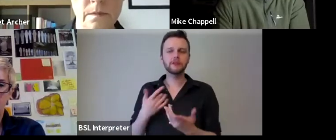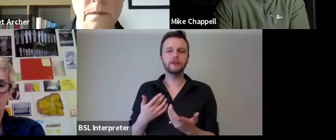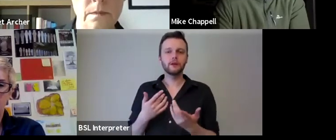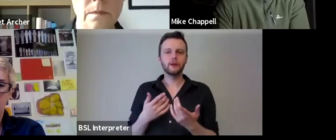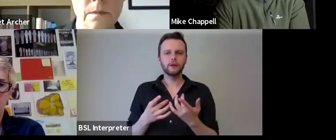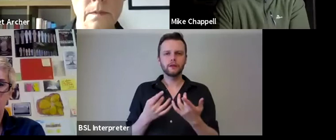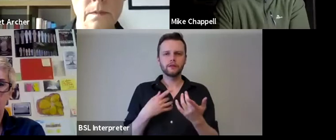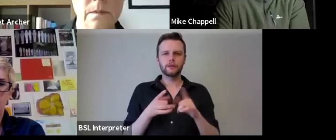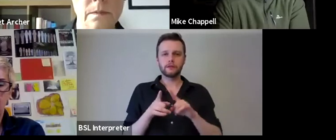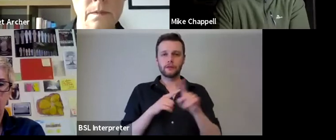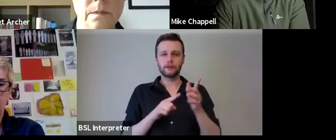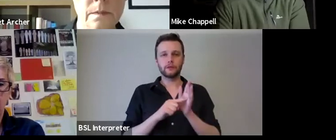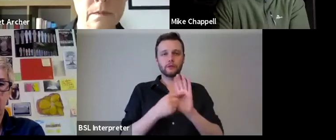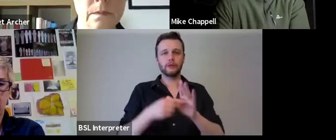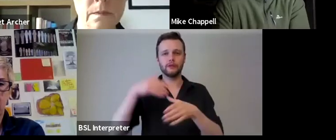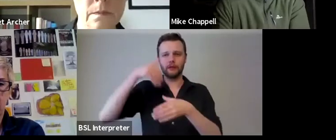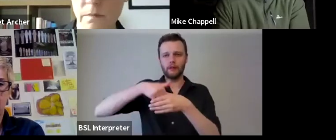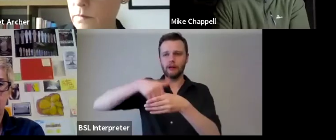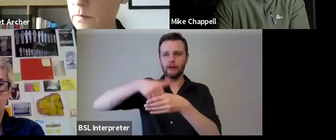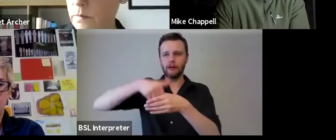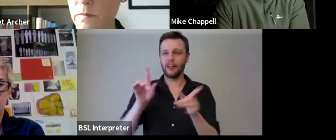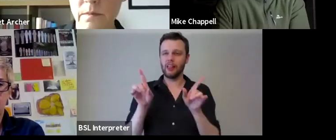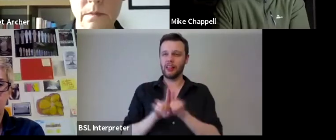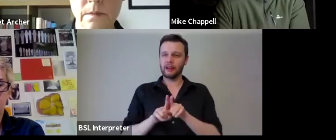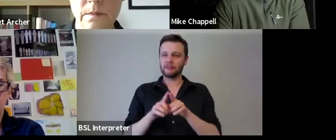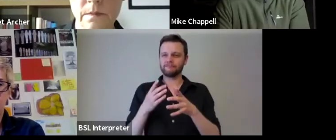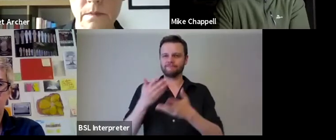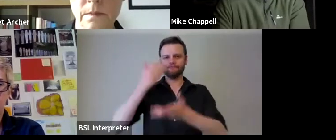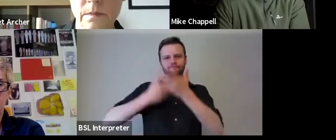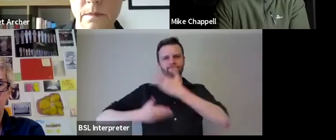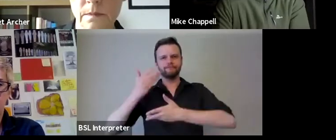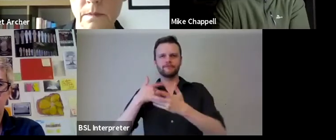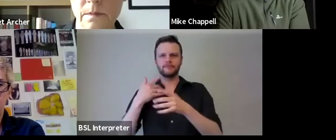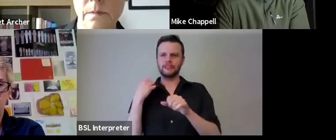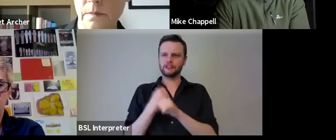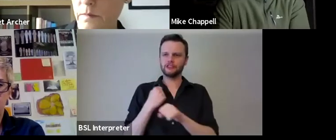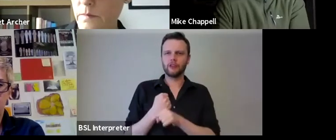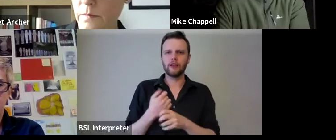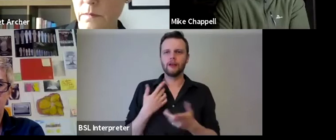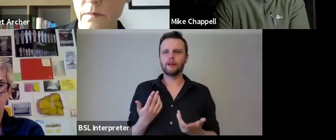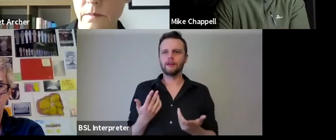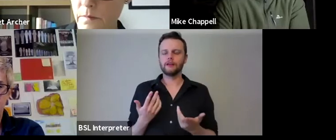these sort of archives as like data fossils more generally.